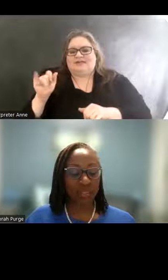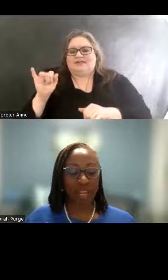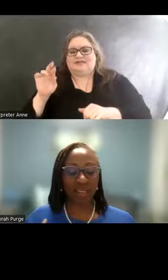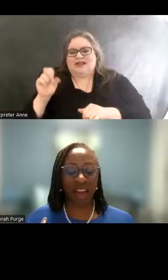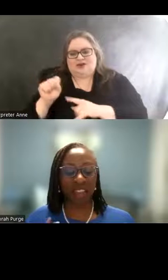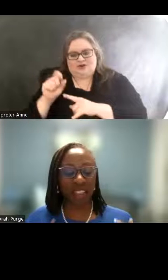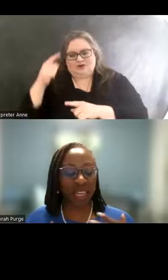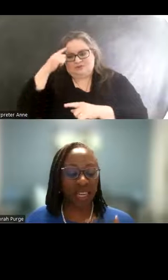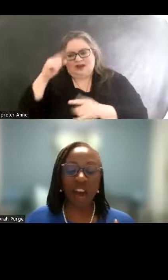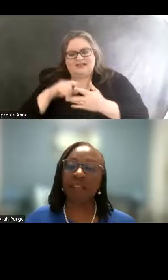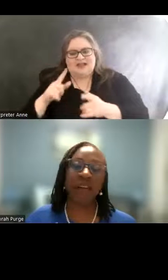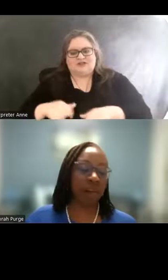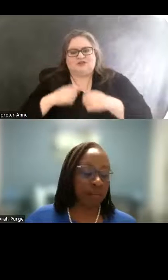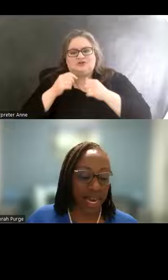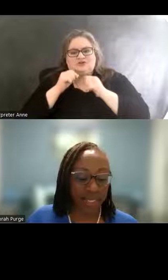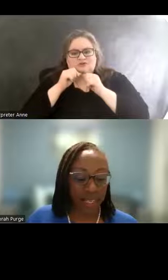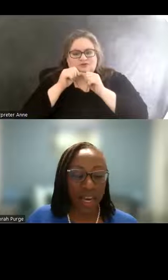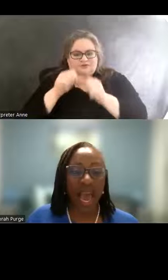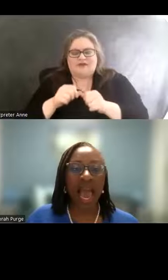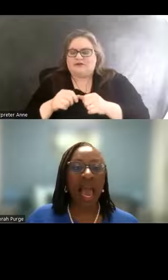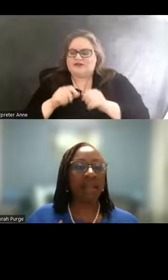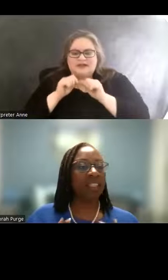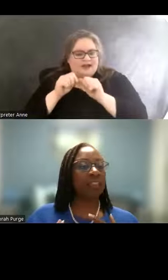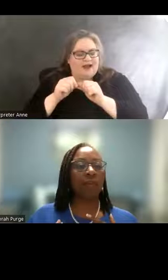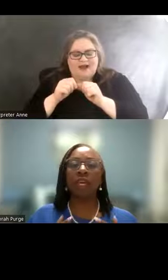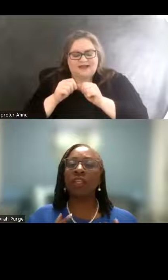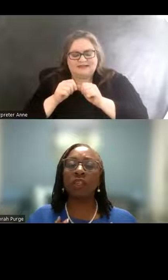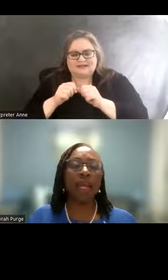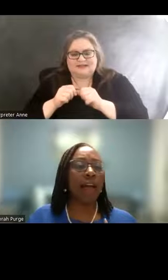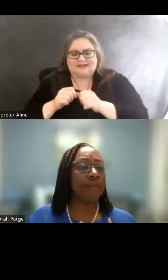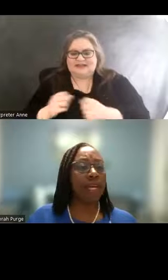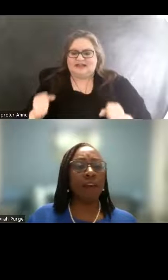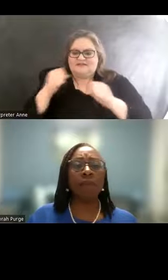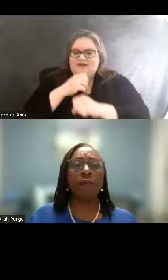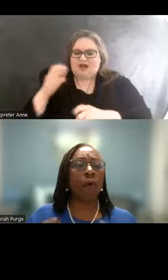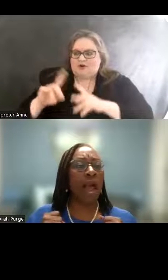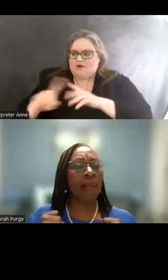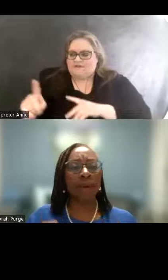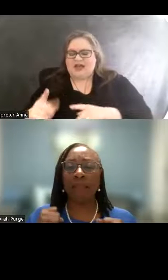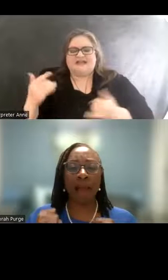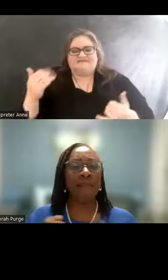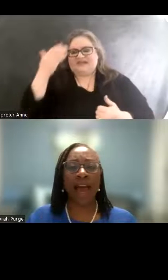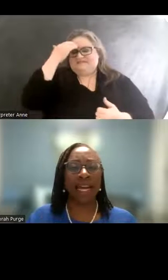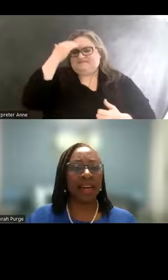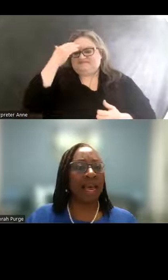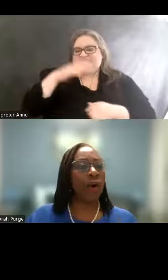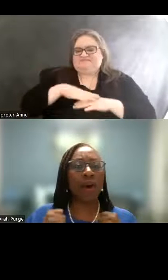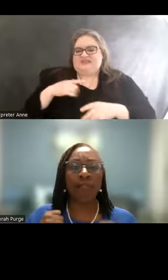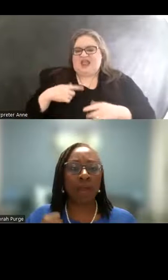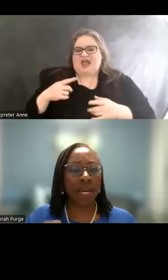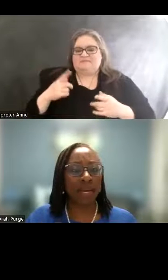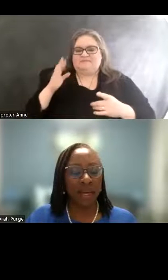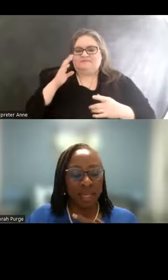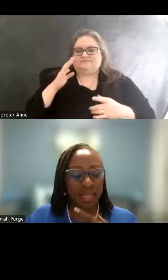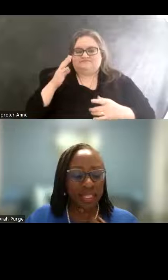so it's constantly on fight or flight. This is familiar to me. I've been here before. I'm fighting or